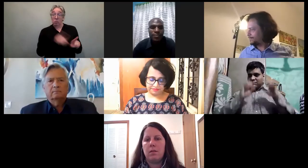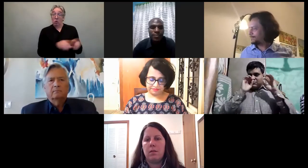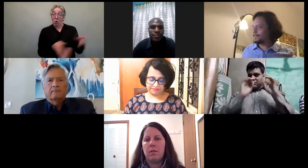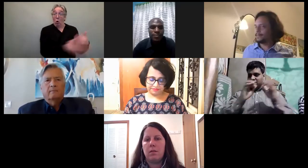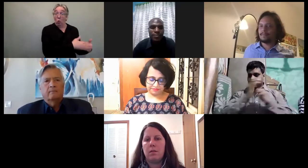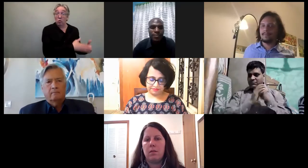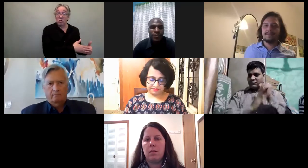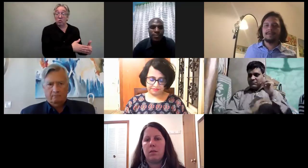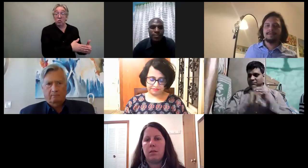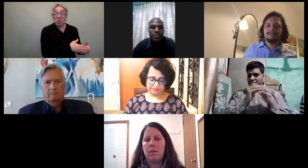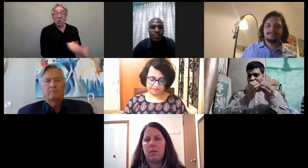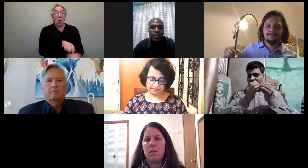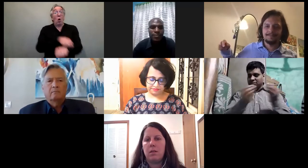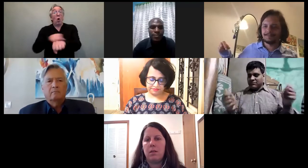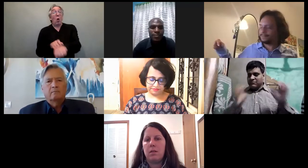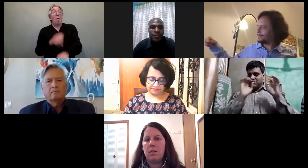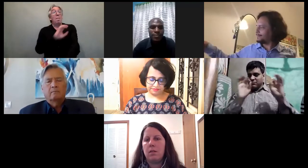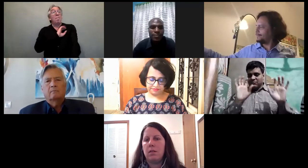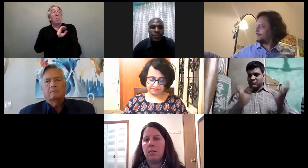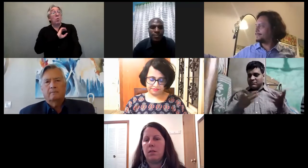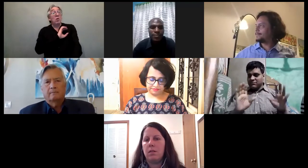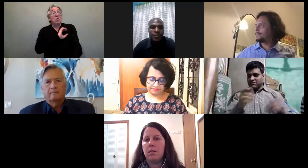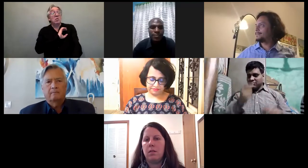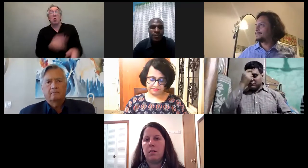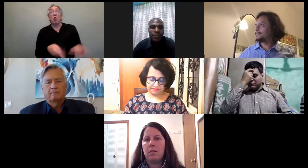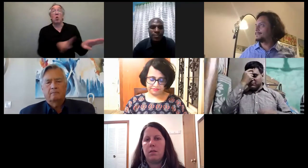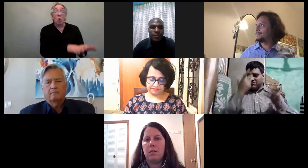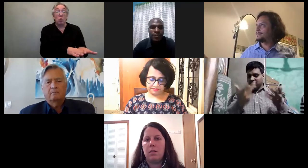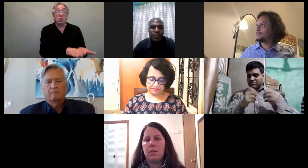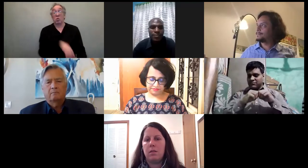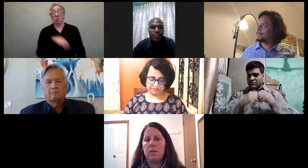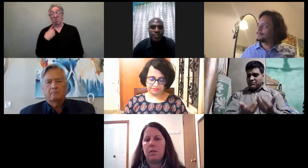And I personally have undergone great suffering.